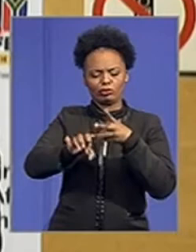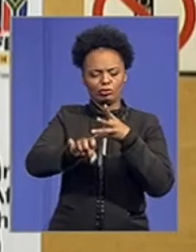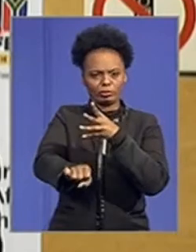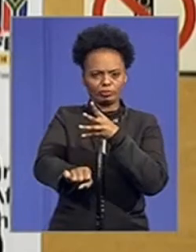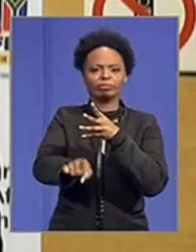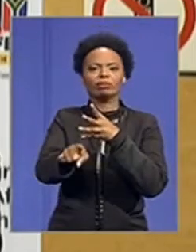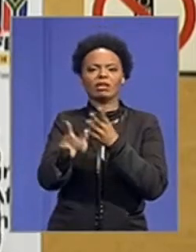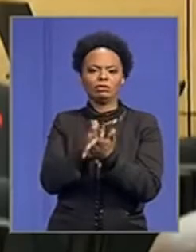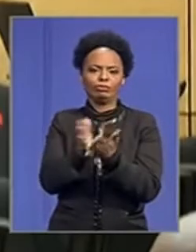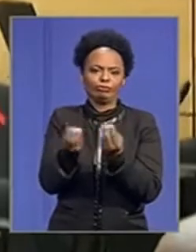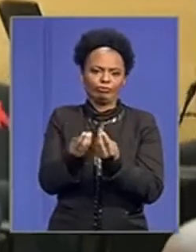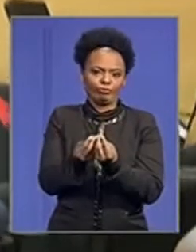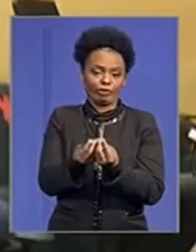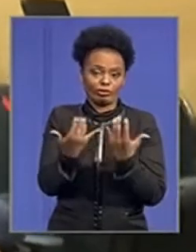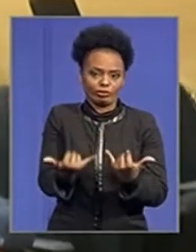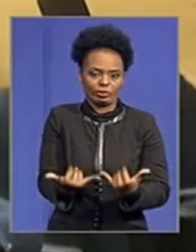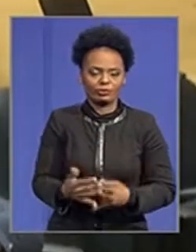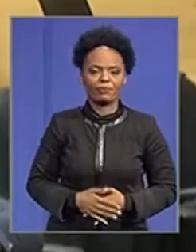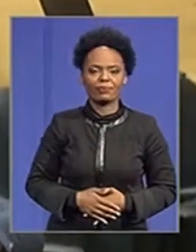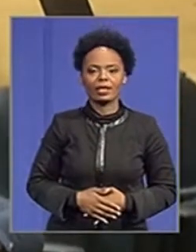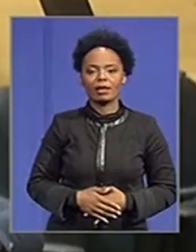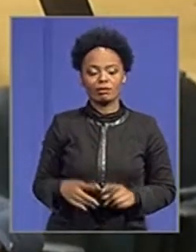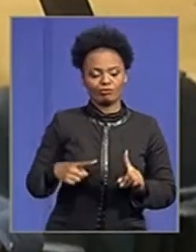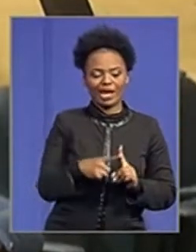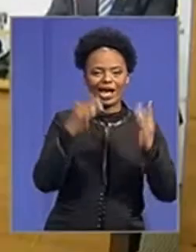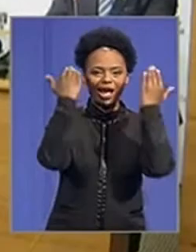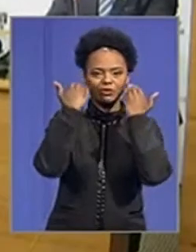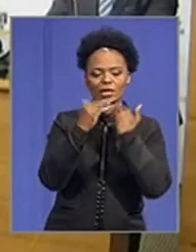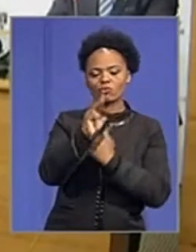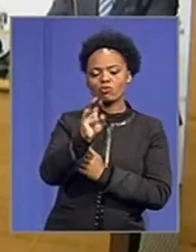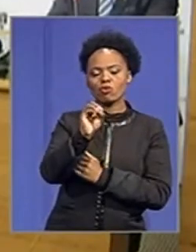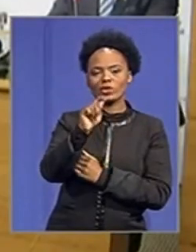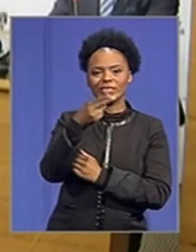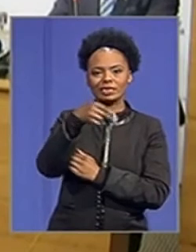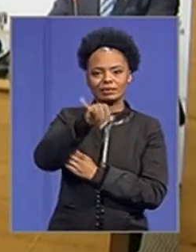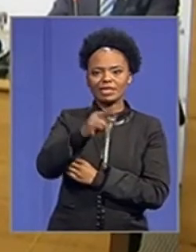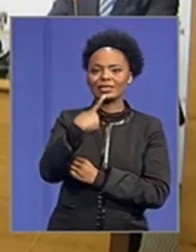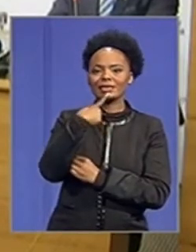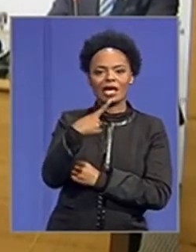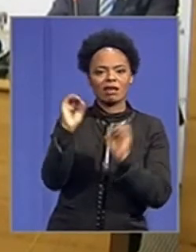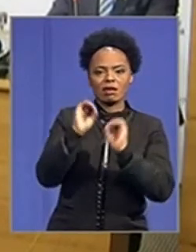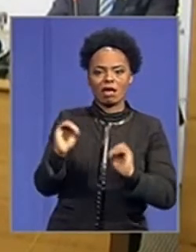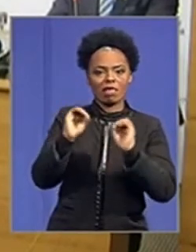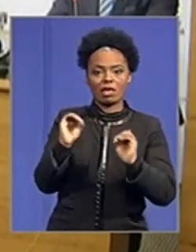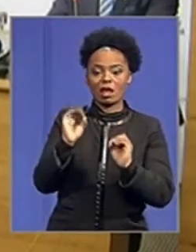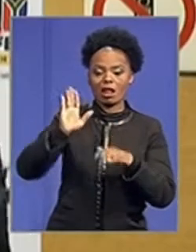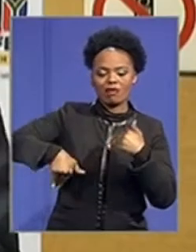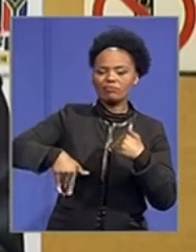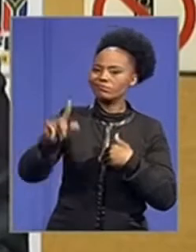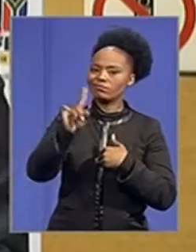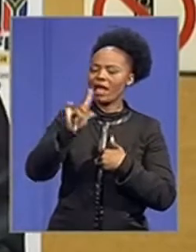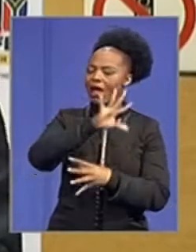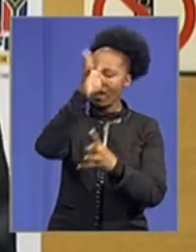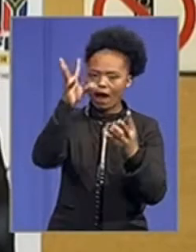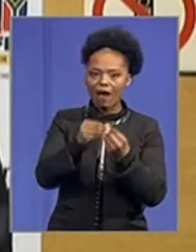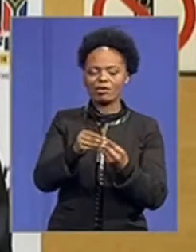we speak. Advocate Mutibi uri ha ho letho le tla siwa morao diphuputsong tsena. Those